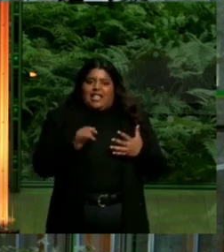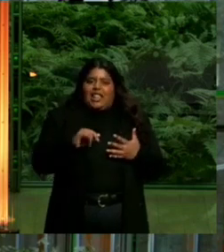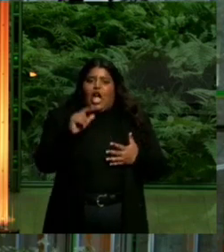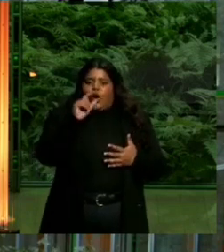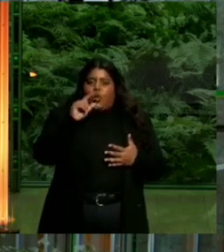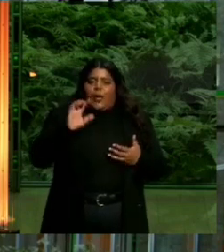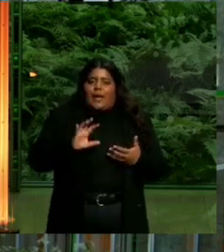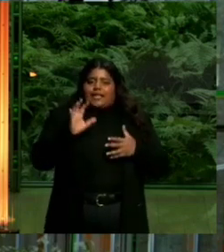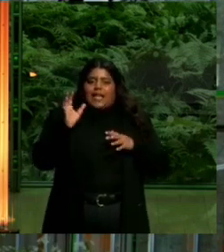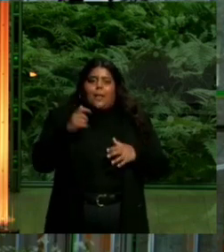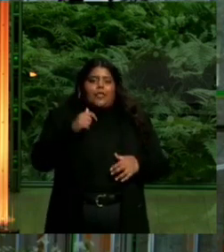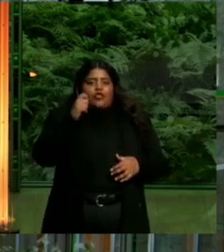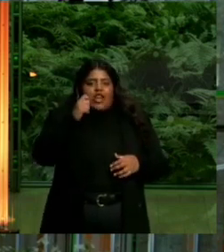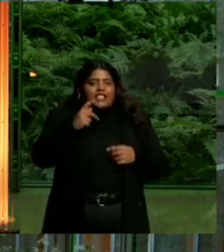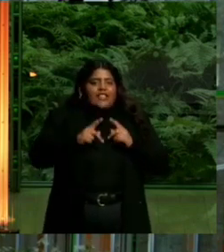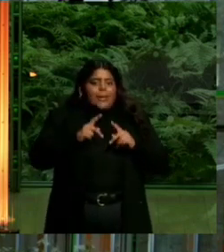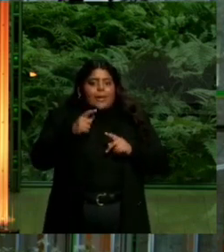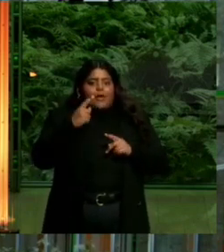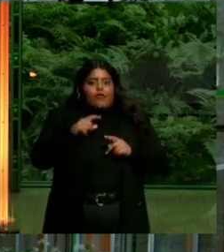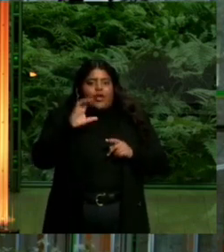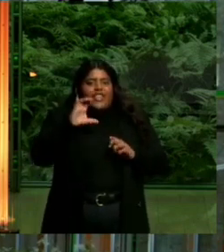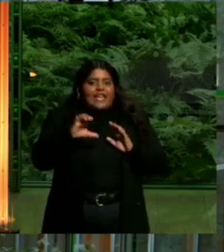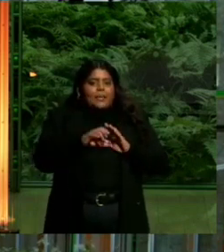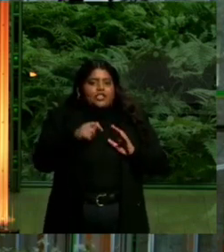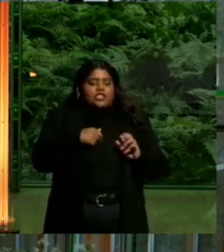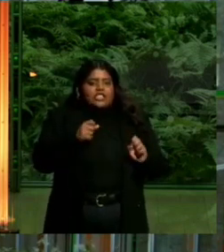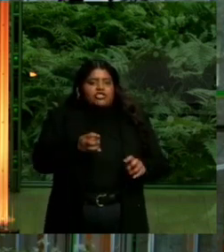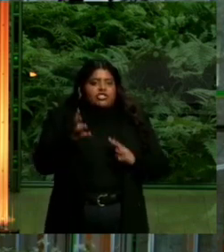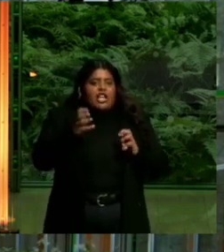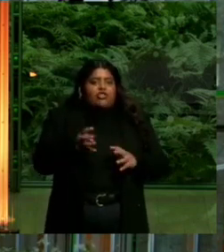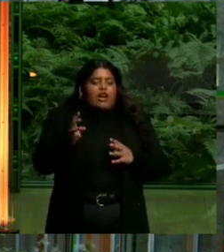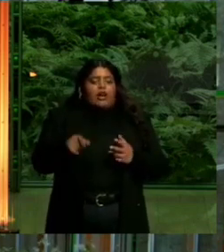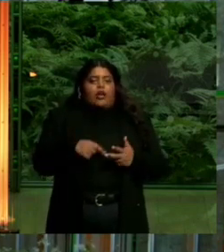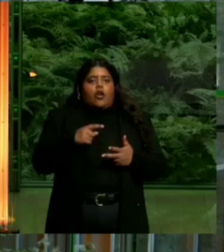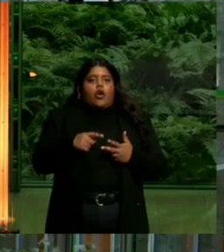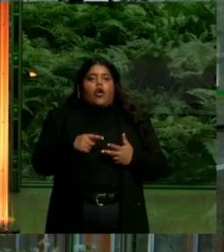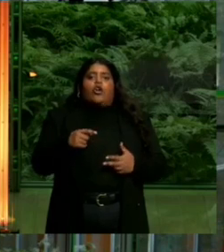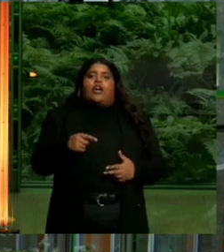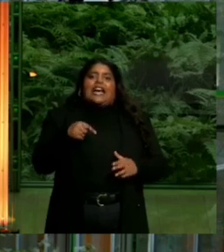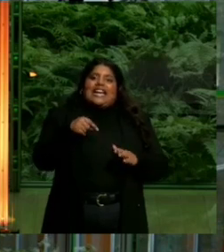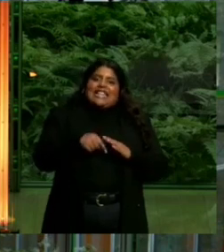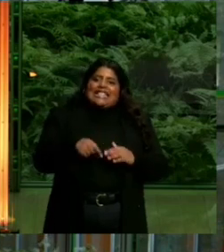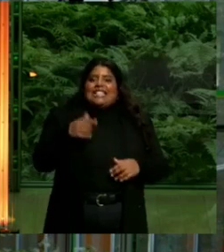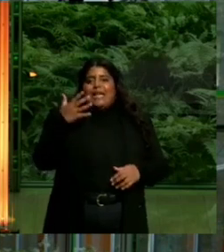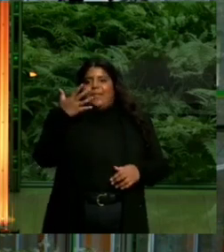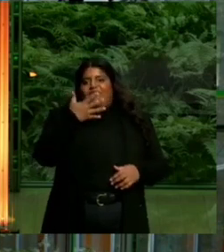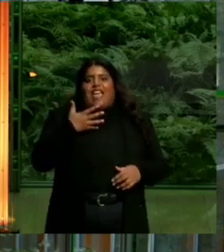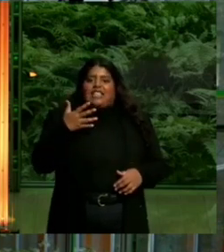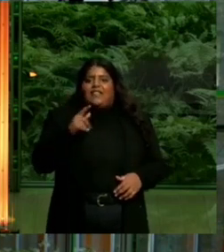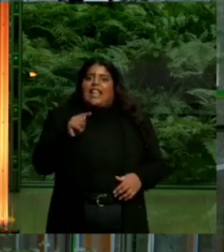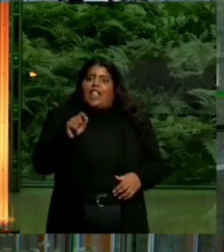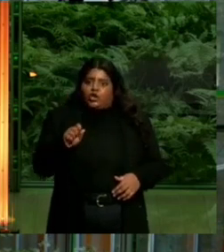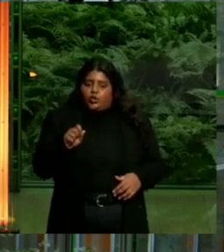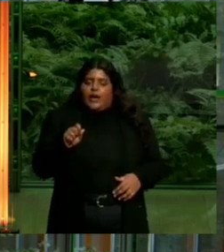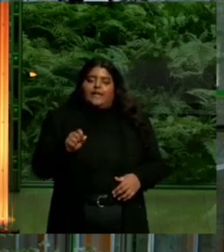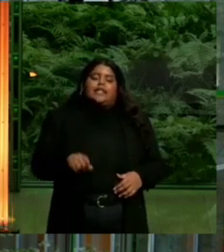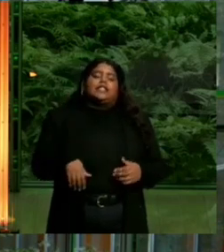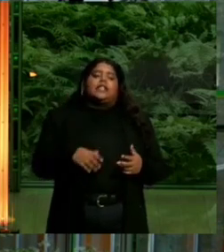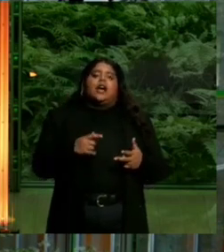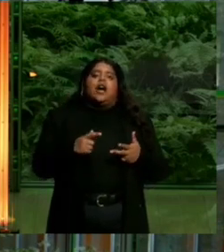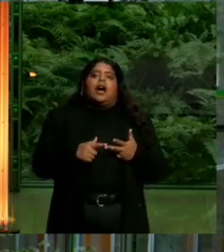messing up the race of the people for the images it's generating, or deep fakes of Taylor Swift, or